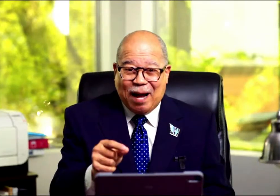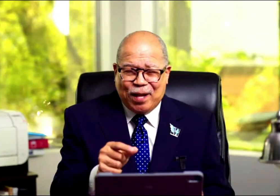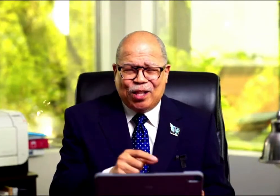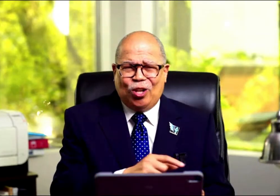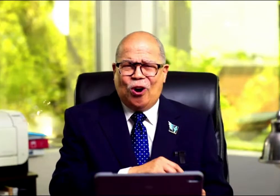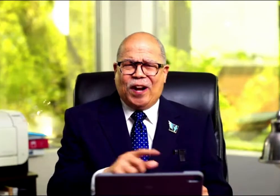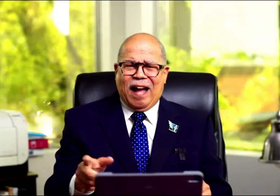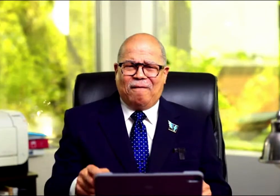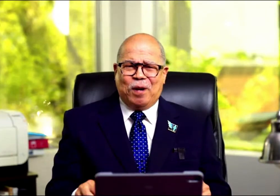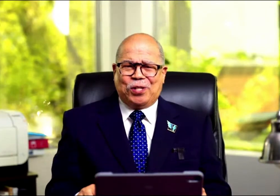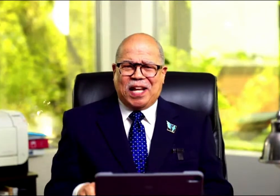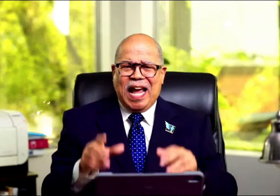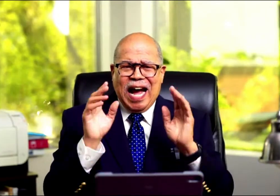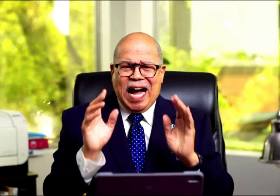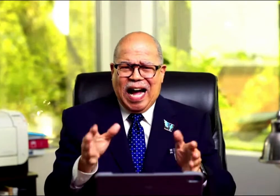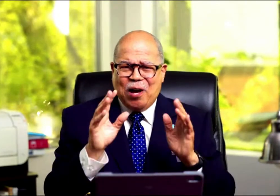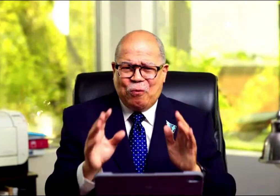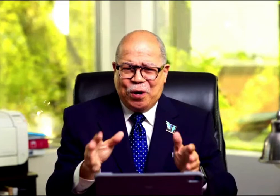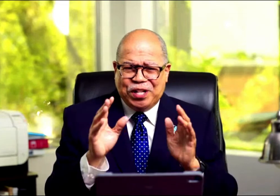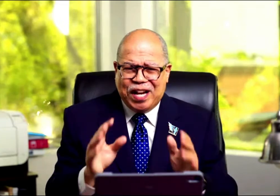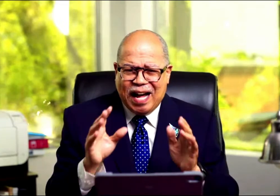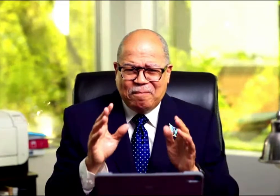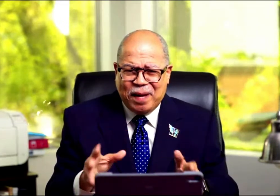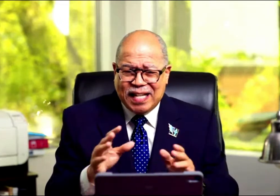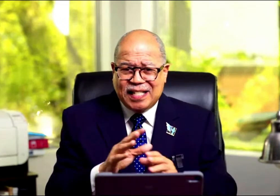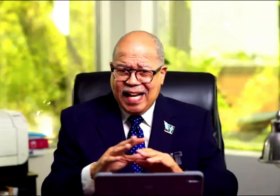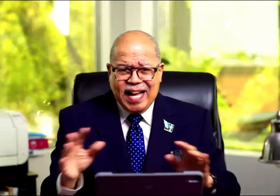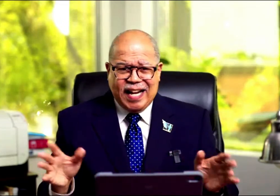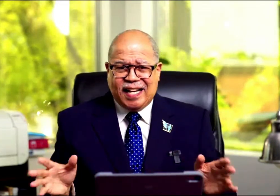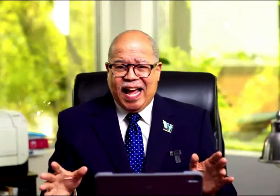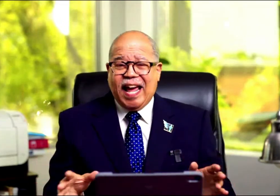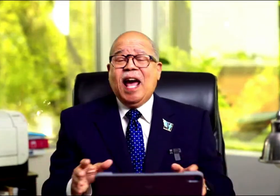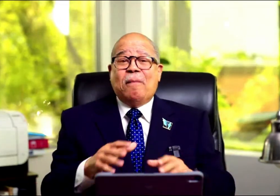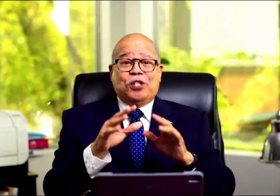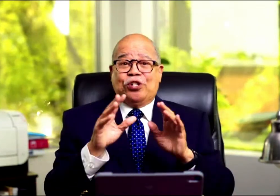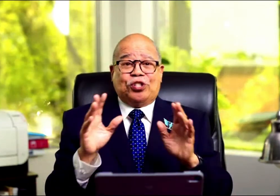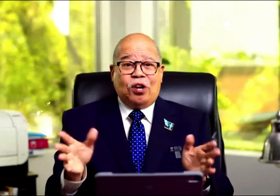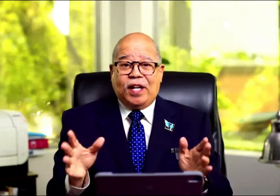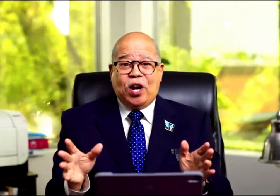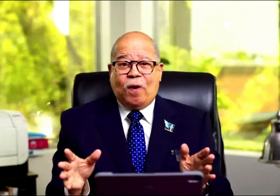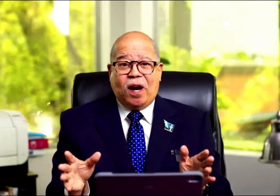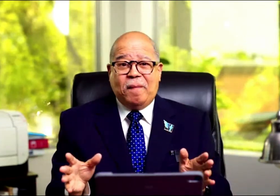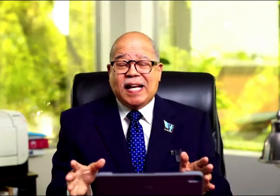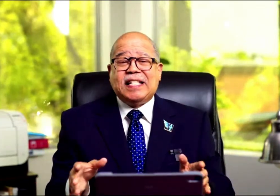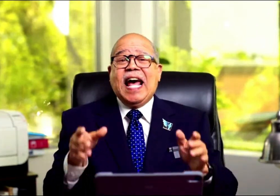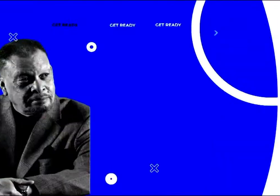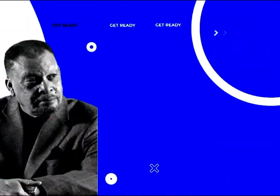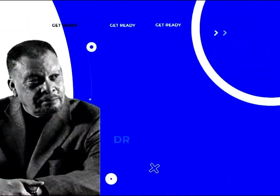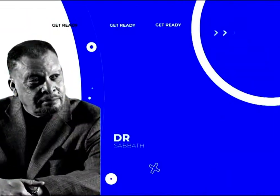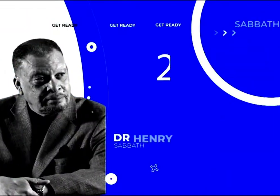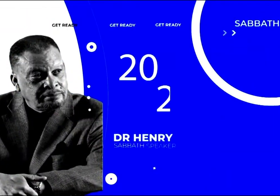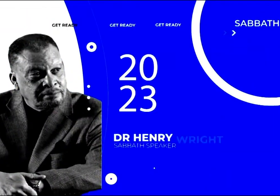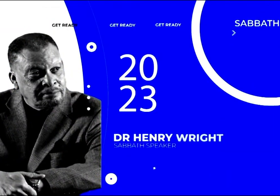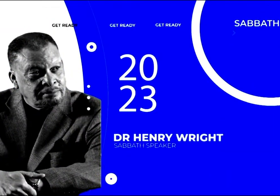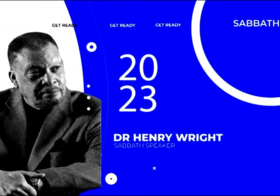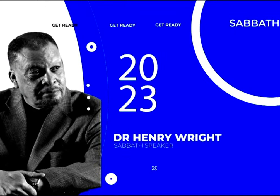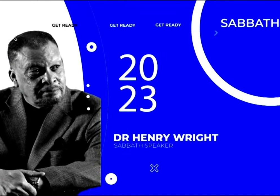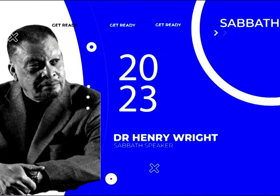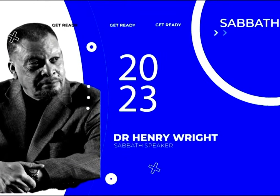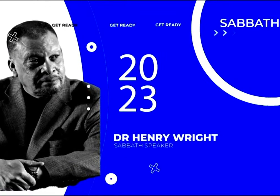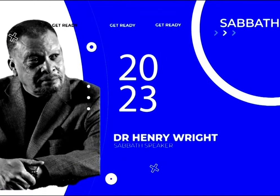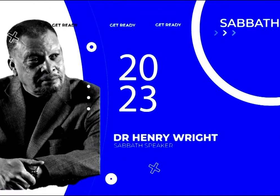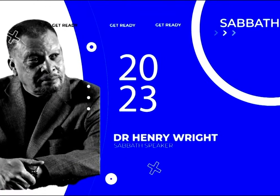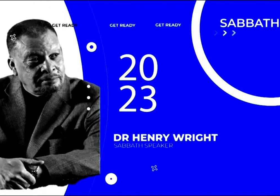And on Sabbath, Lord have mercy, I would not miss any day, but you certainly don't want to miss Elder